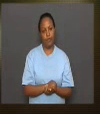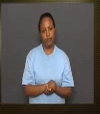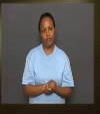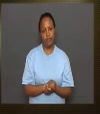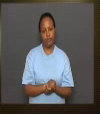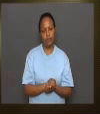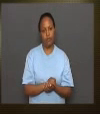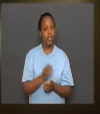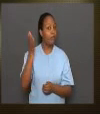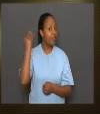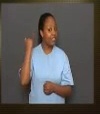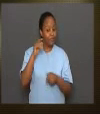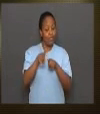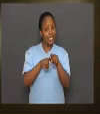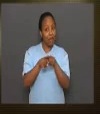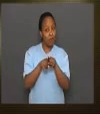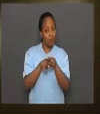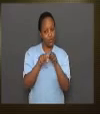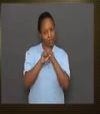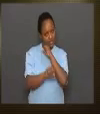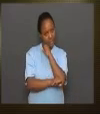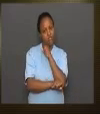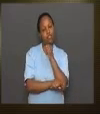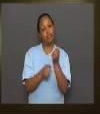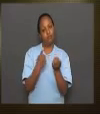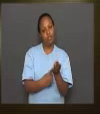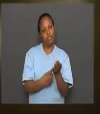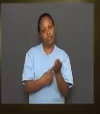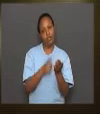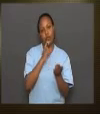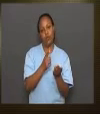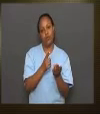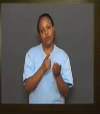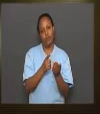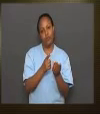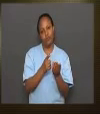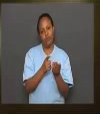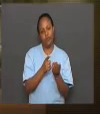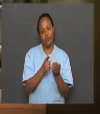limits previously agreed upon by the disputing parties.